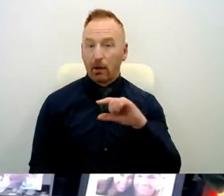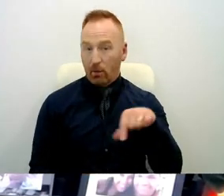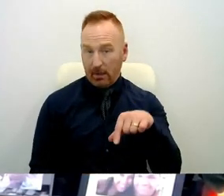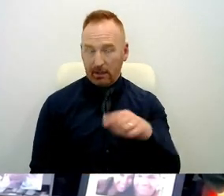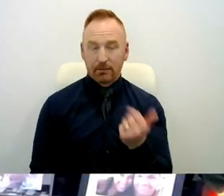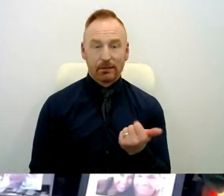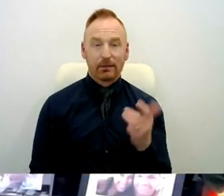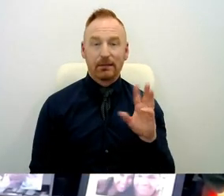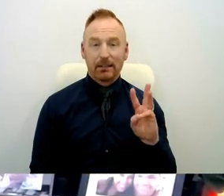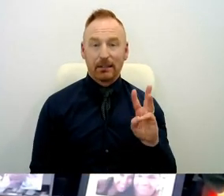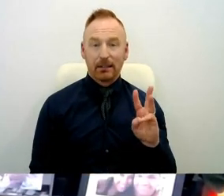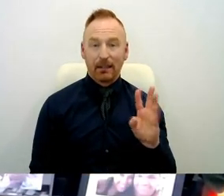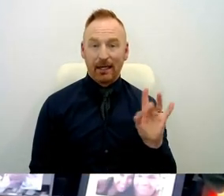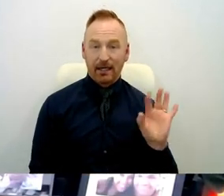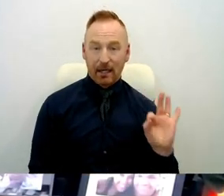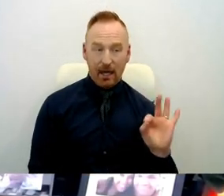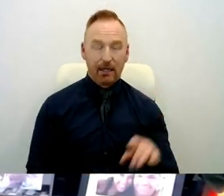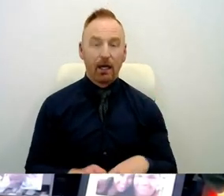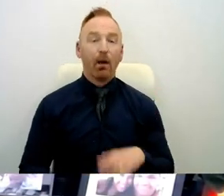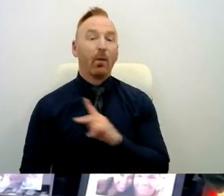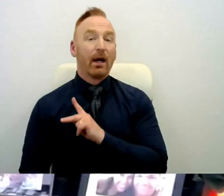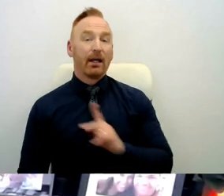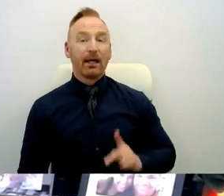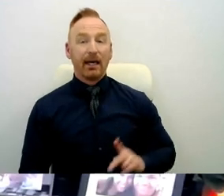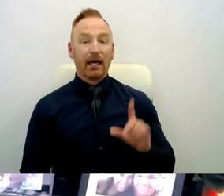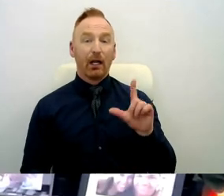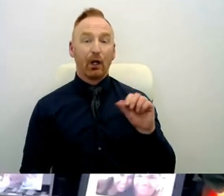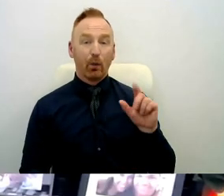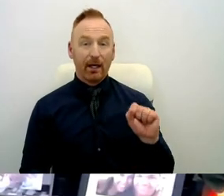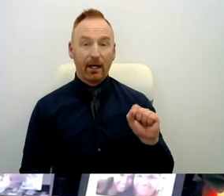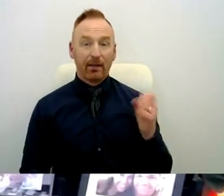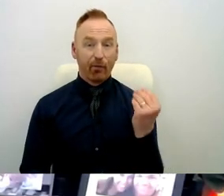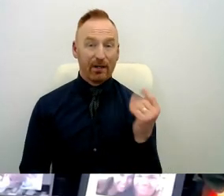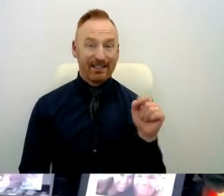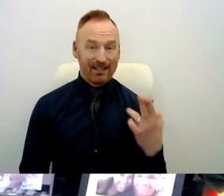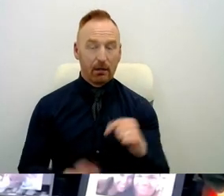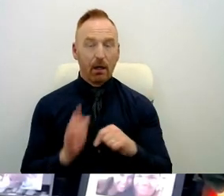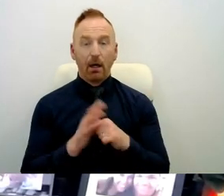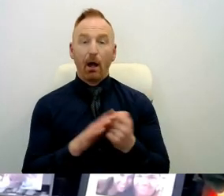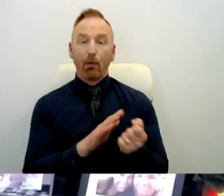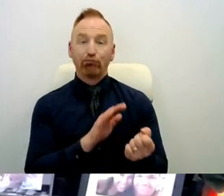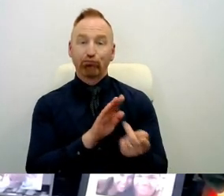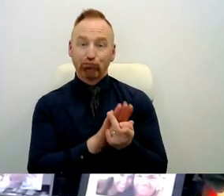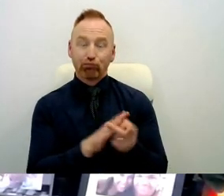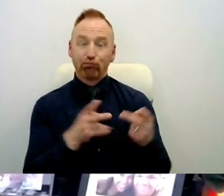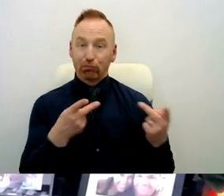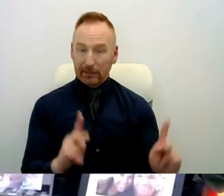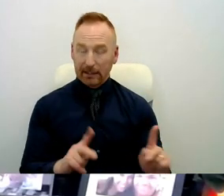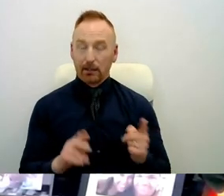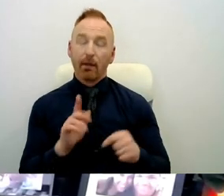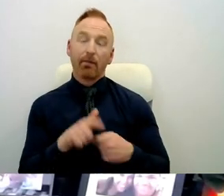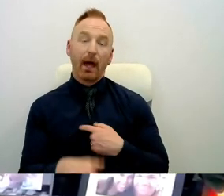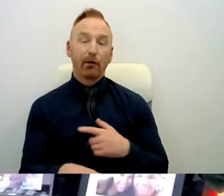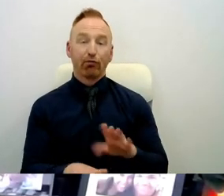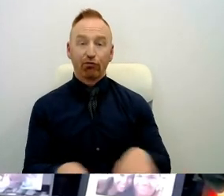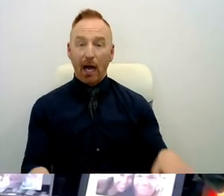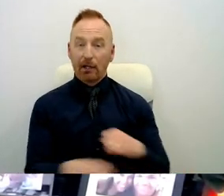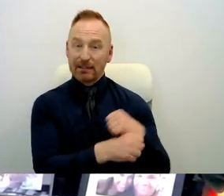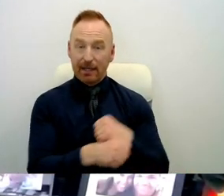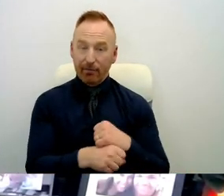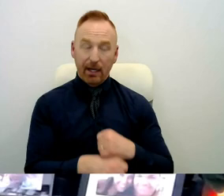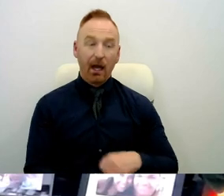Quebec in 1689, when King Louis XIV authorized chattel slavery in New France after the governor of the colony wrote to